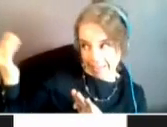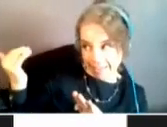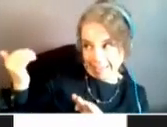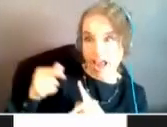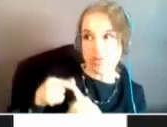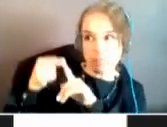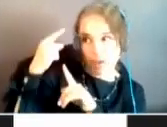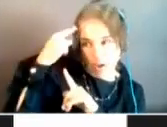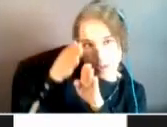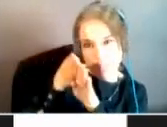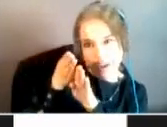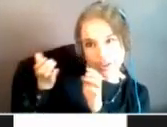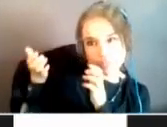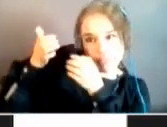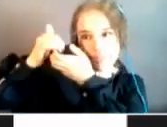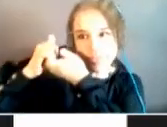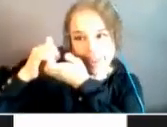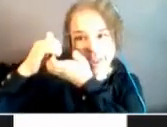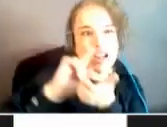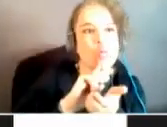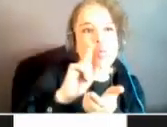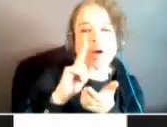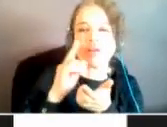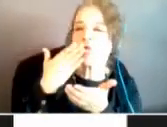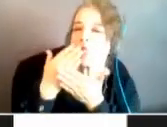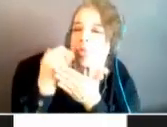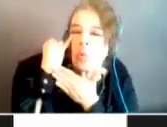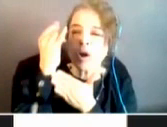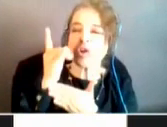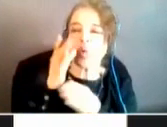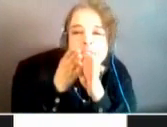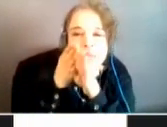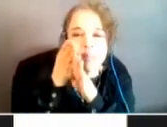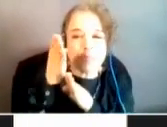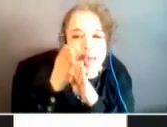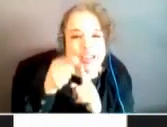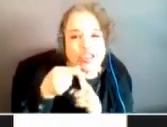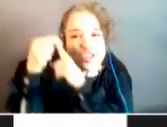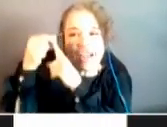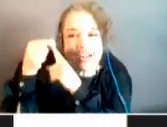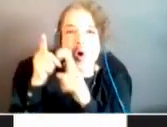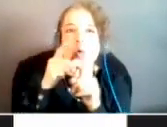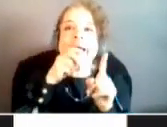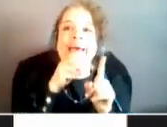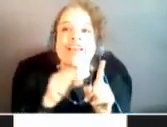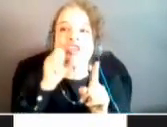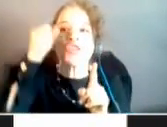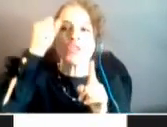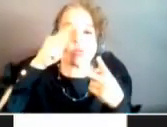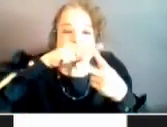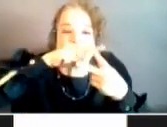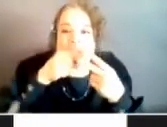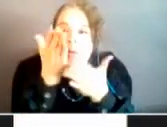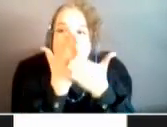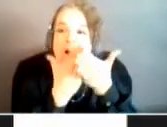health specialist. And it would be really ideal to have someone who specializes in aging be part of a